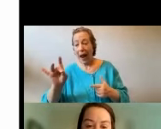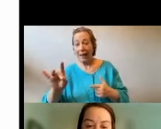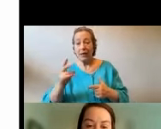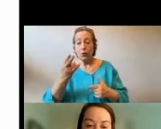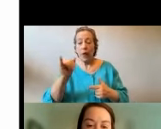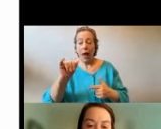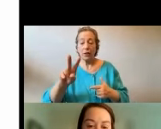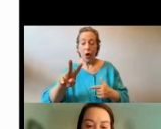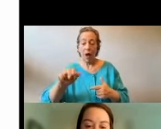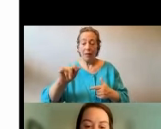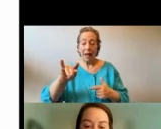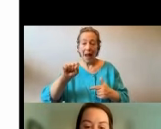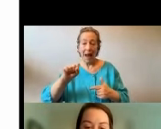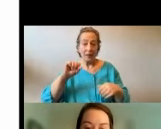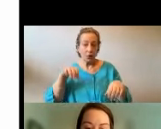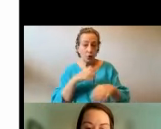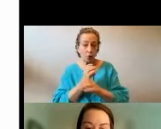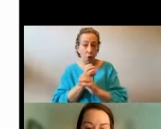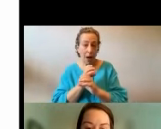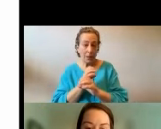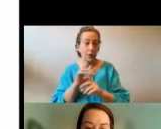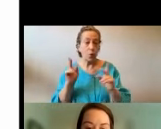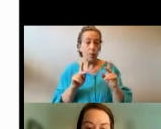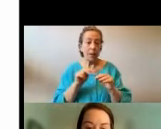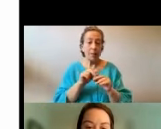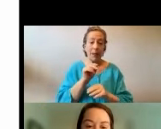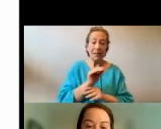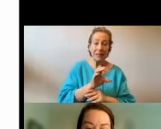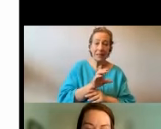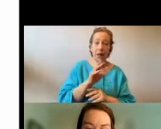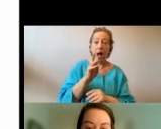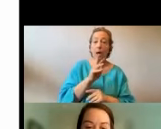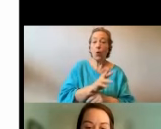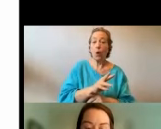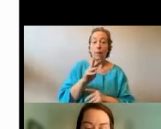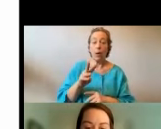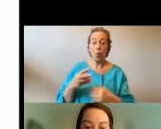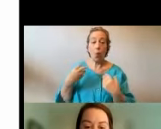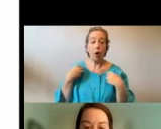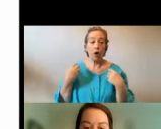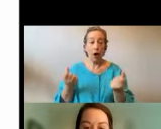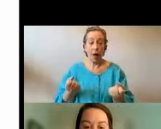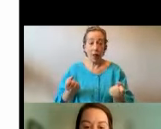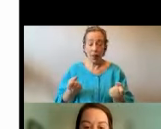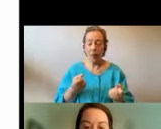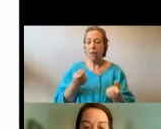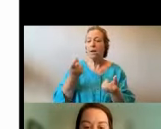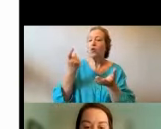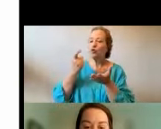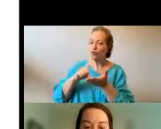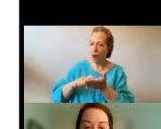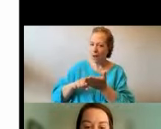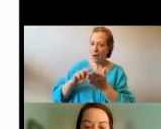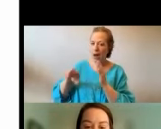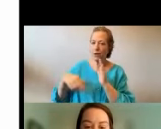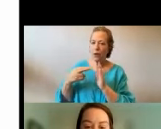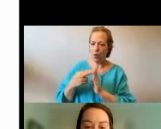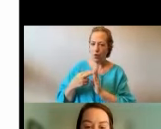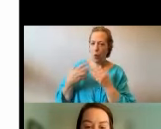crisis, where folks in DC, such as Whitman Walker Health, really recognized the role that lawyers could play in helping to